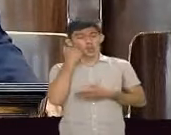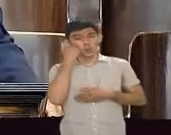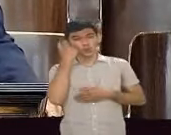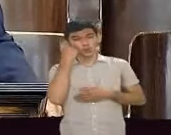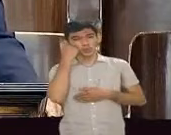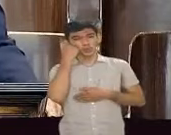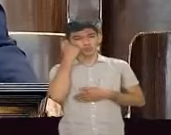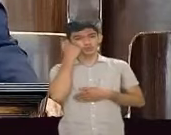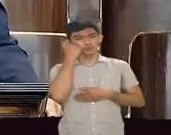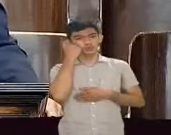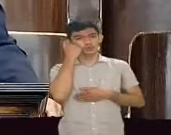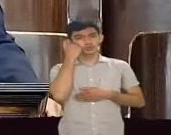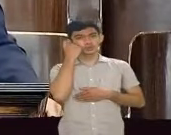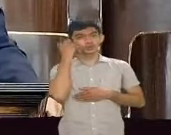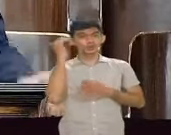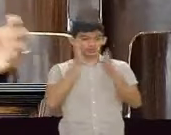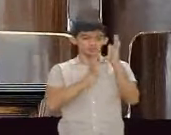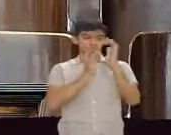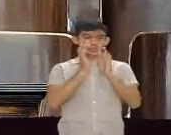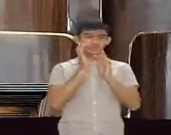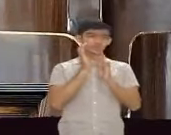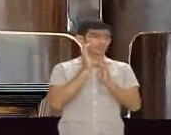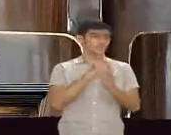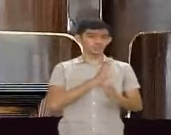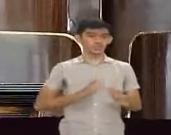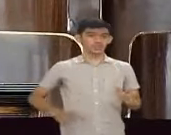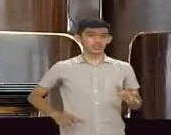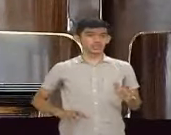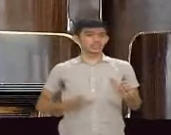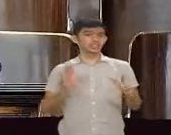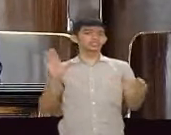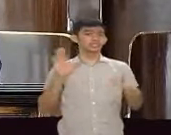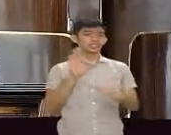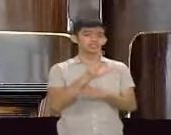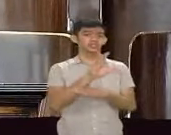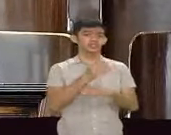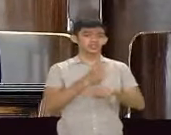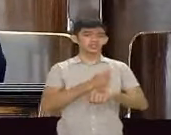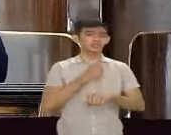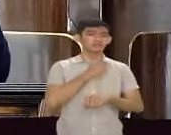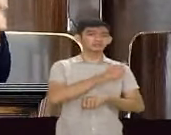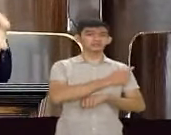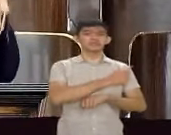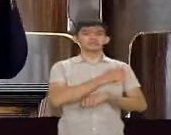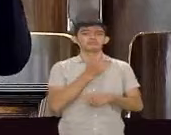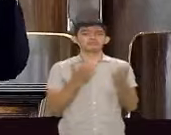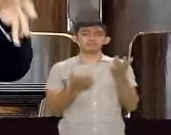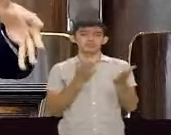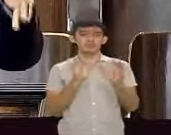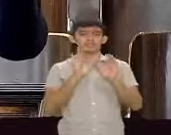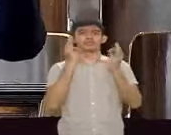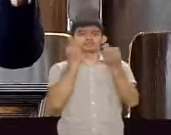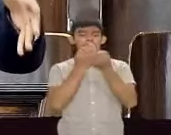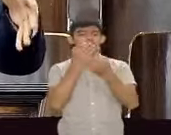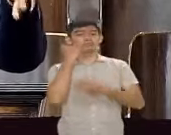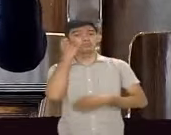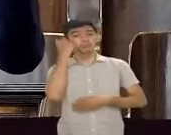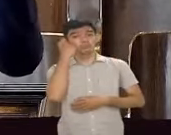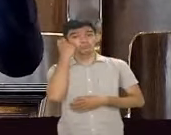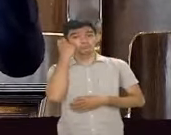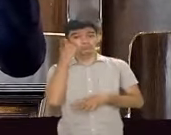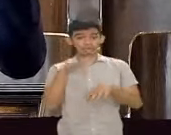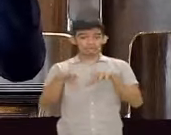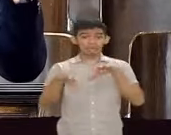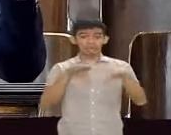embarrassed that he, because he was accused of being in cahoots and crazy with the devil, they were embarrassed that his behavior was